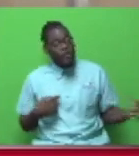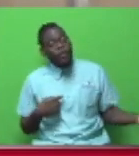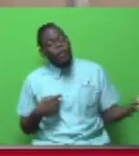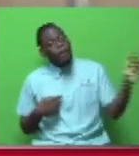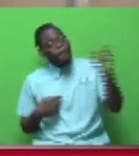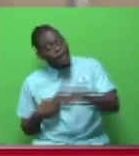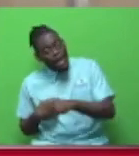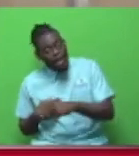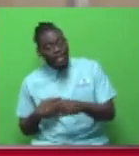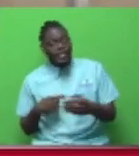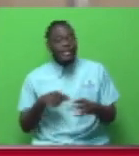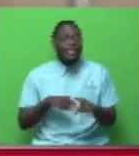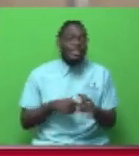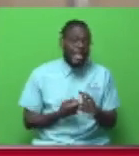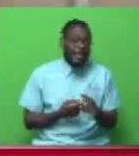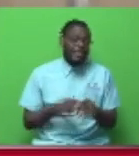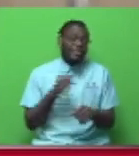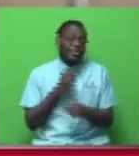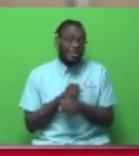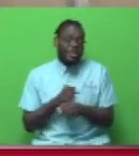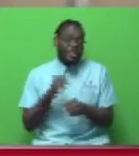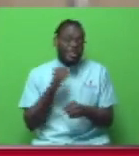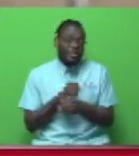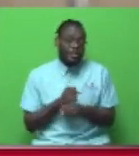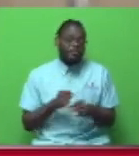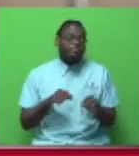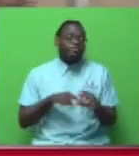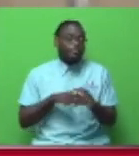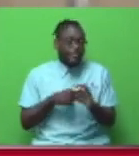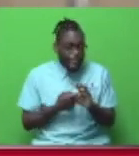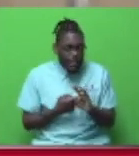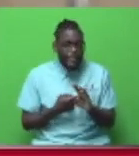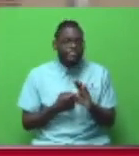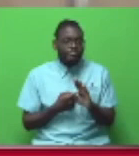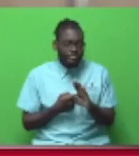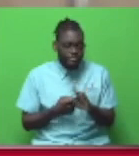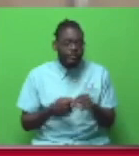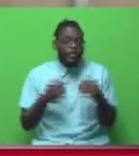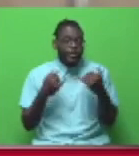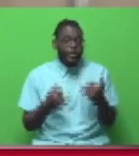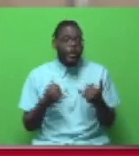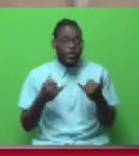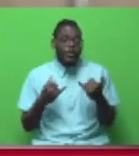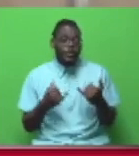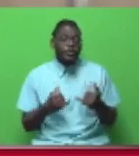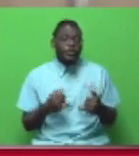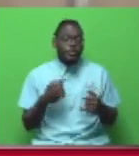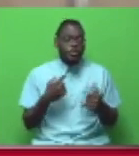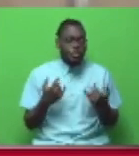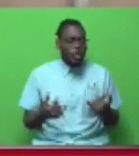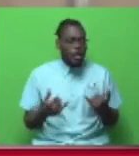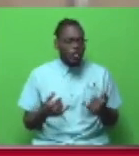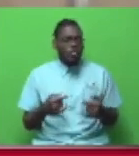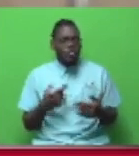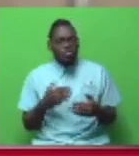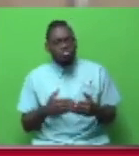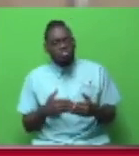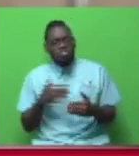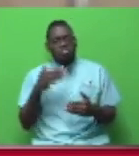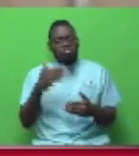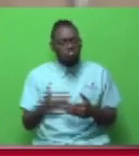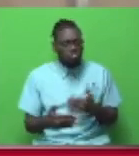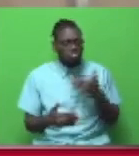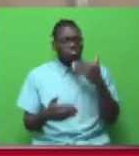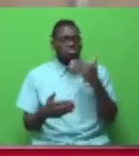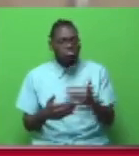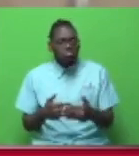begins. And in recognizing that, being, of course, having gone through the process, and of course, coming from a background where I